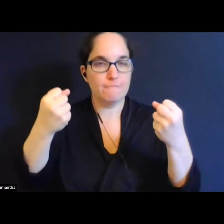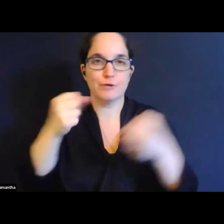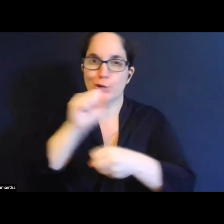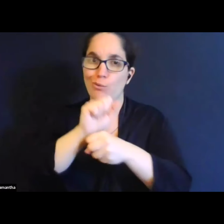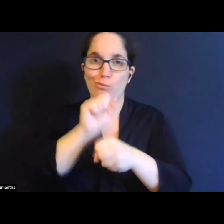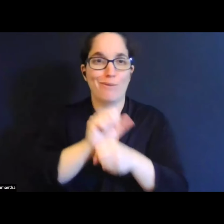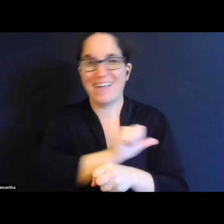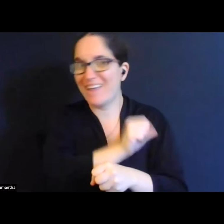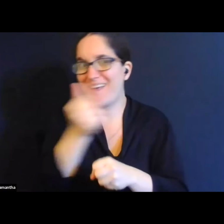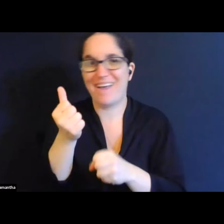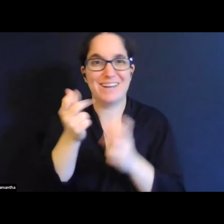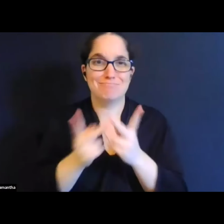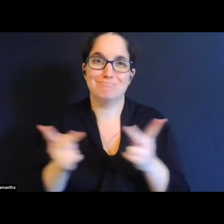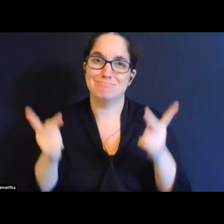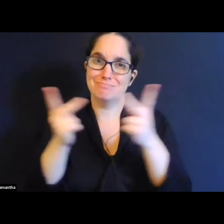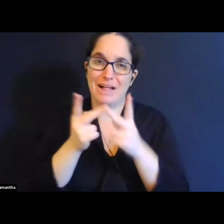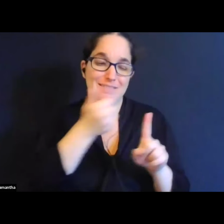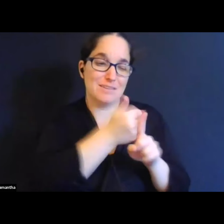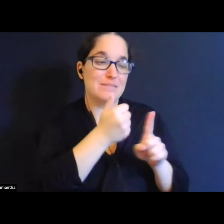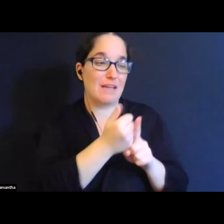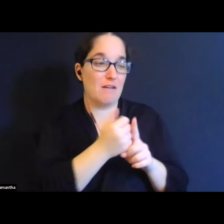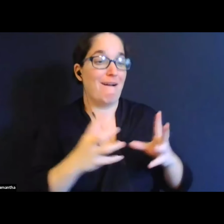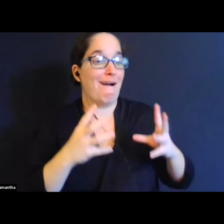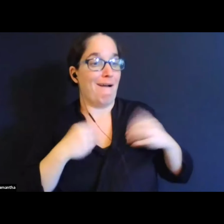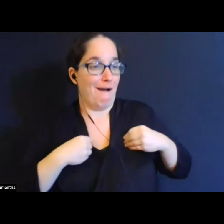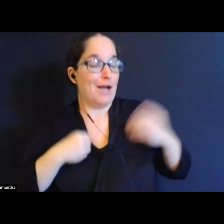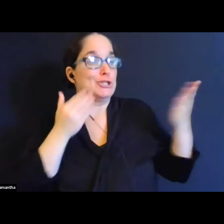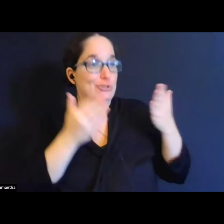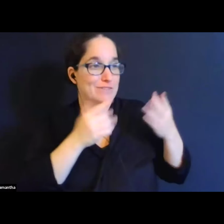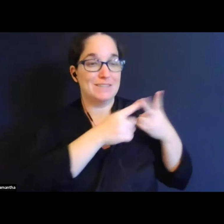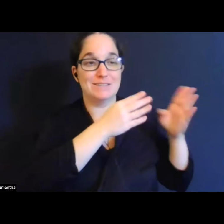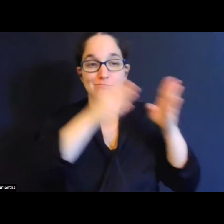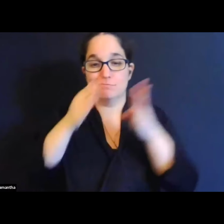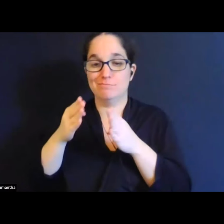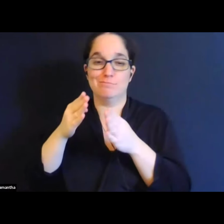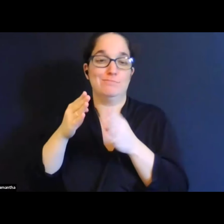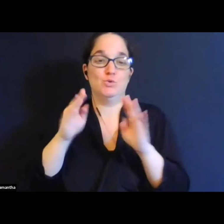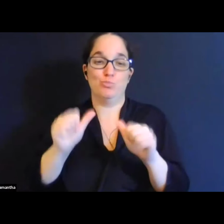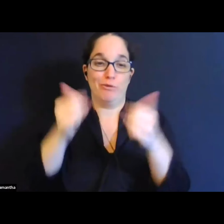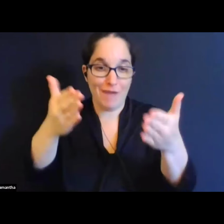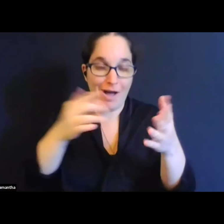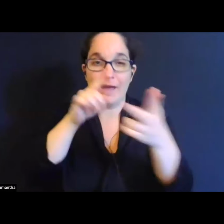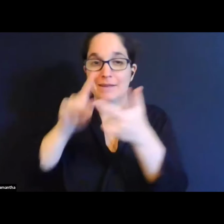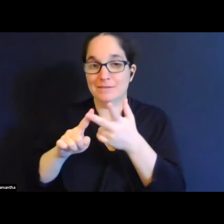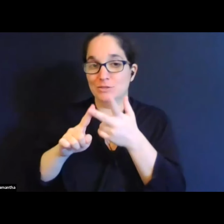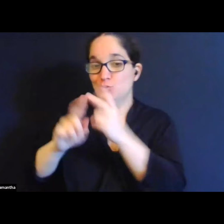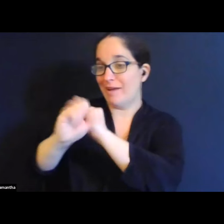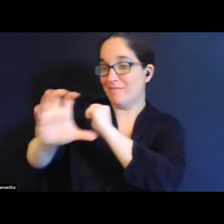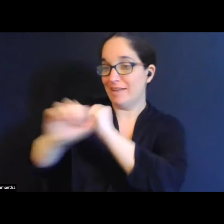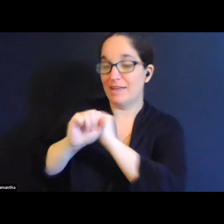every way imaginable, from a recipient to a provider to a spokesperson. He joined the field professionally